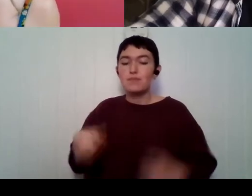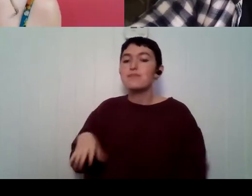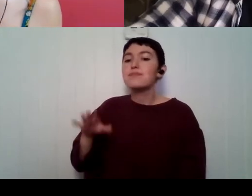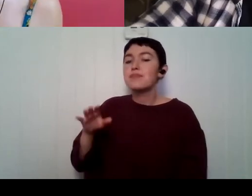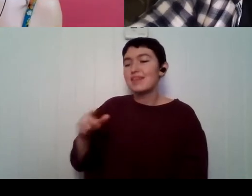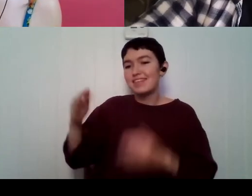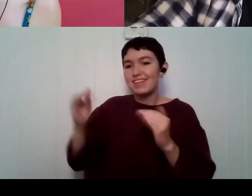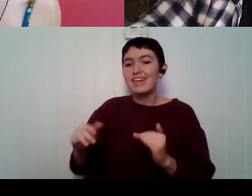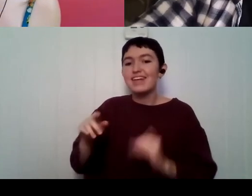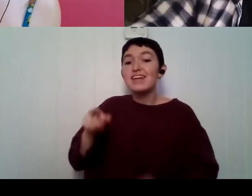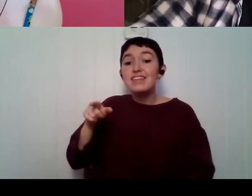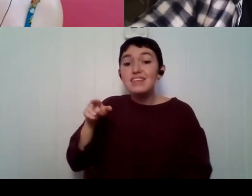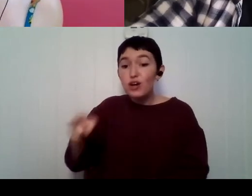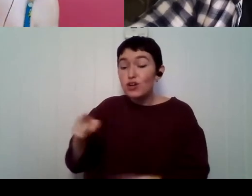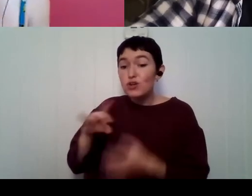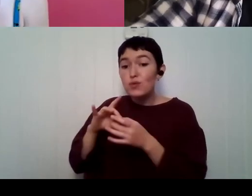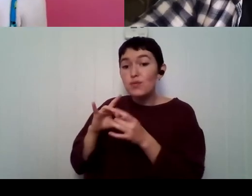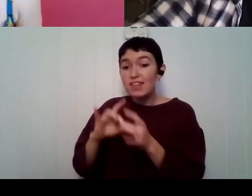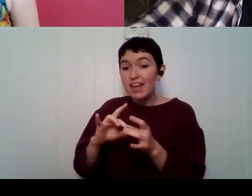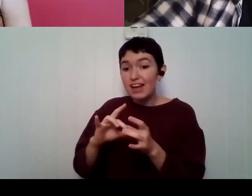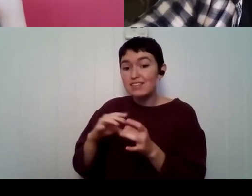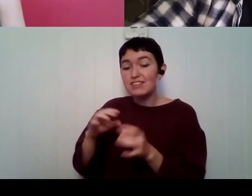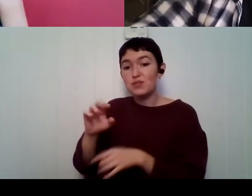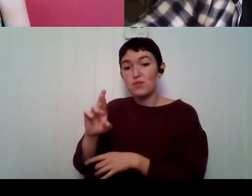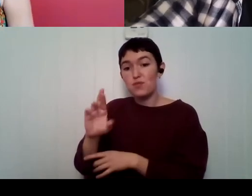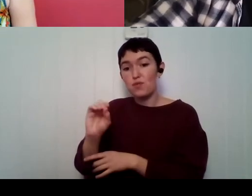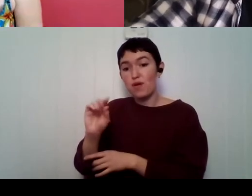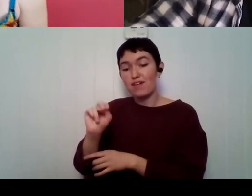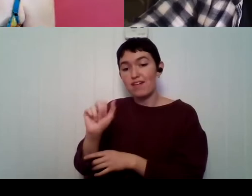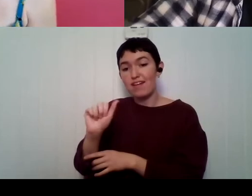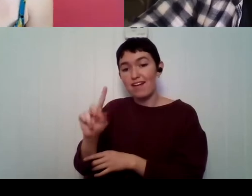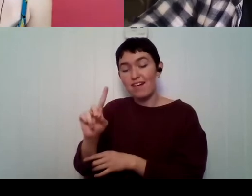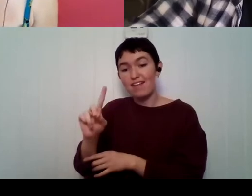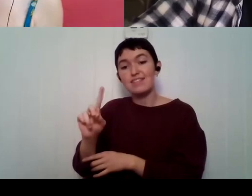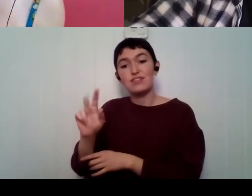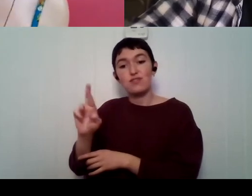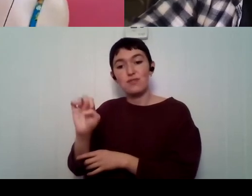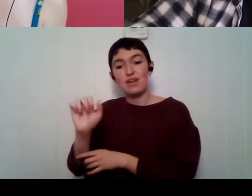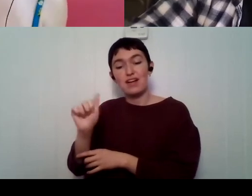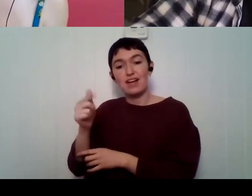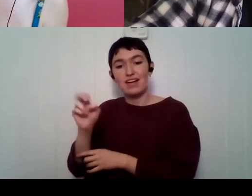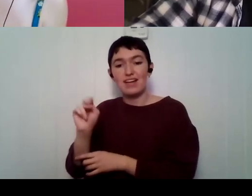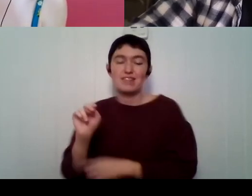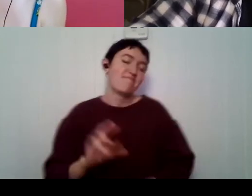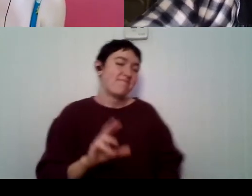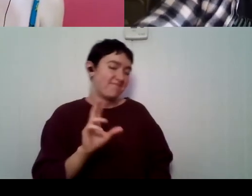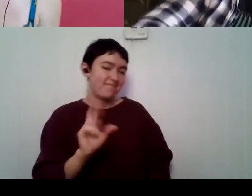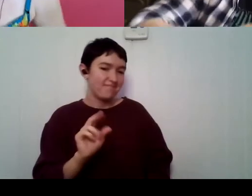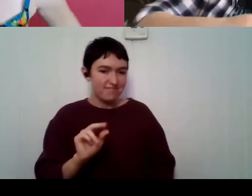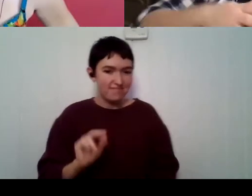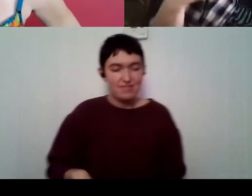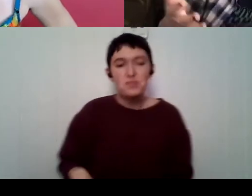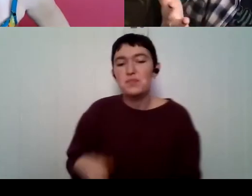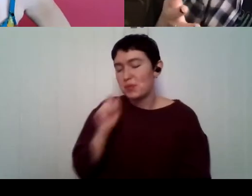Oh God, probably somewhere back in Cork County, Ireland, but no. No, cool. All right. The next question, have you